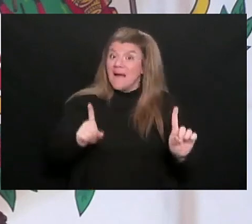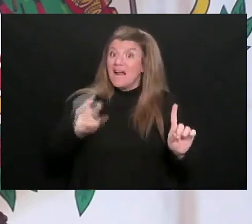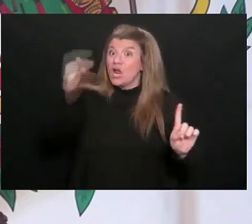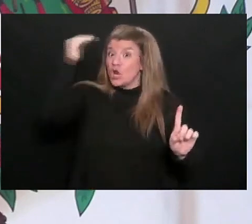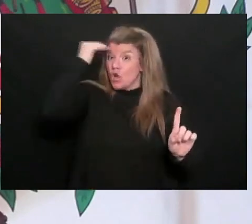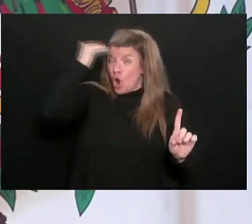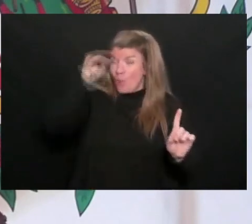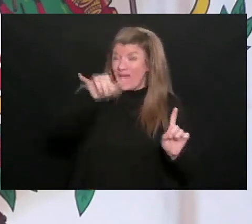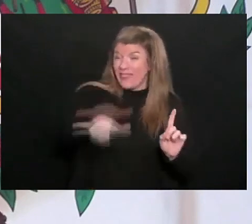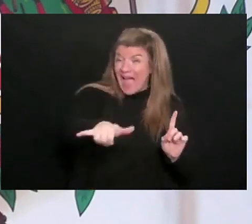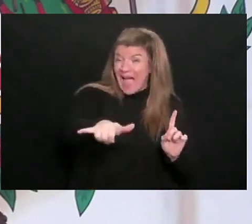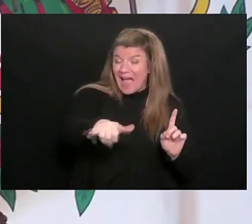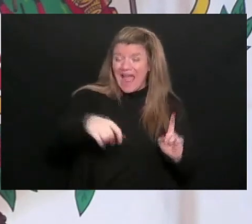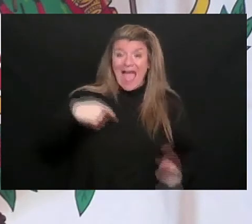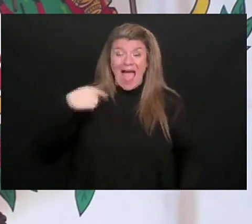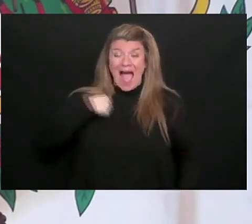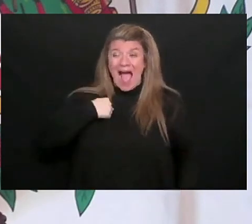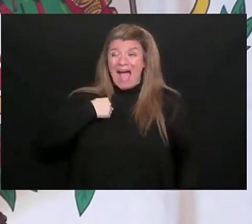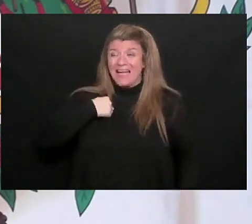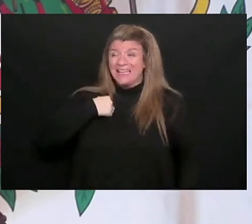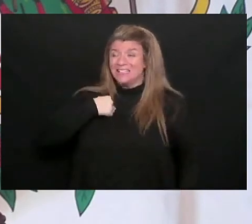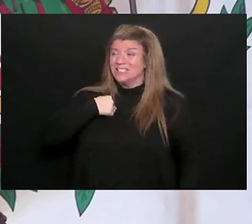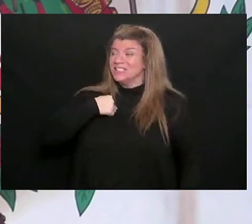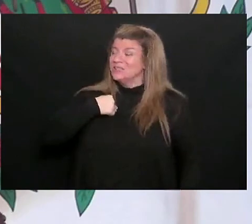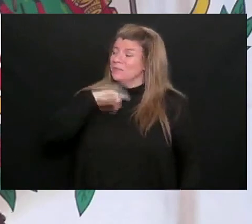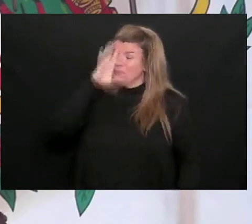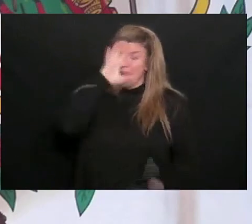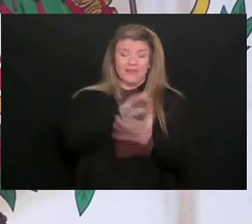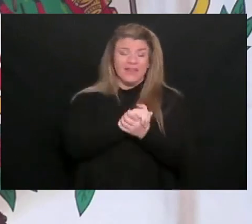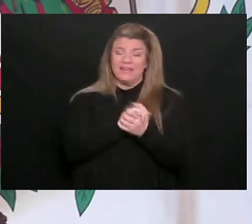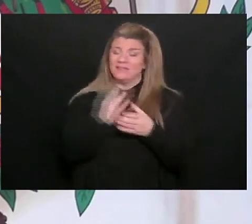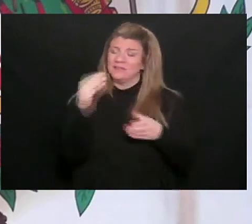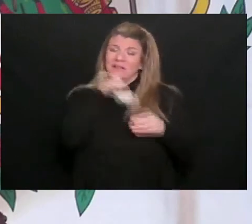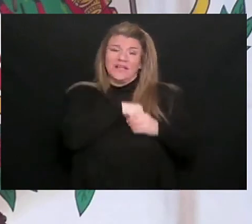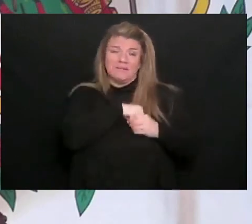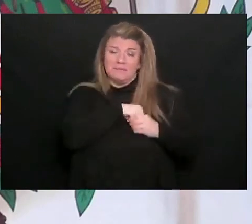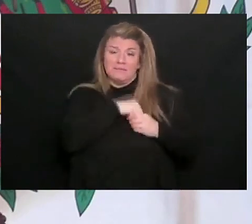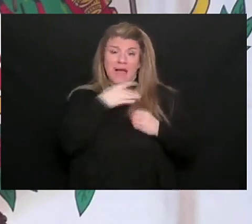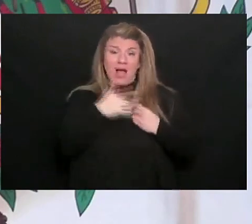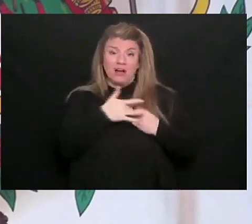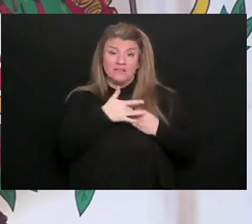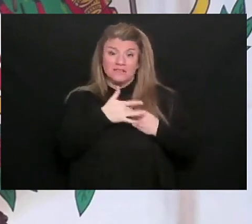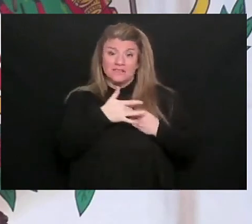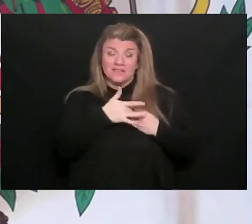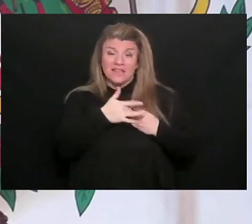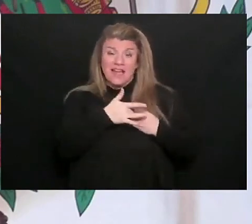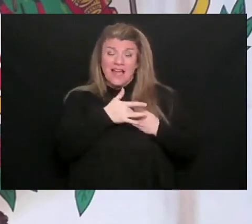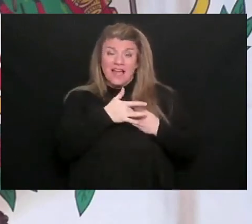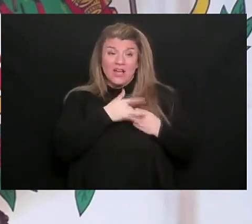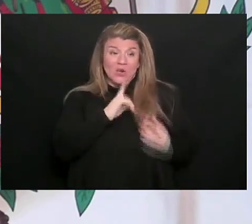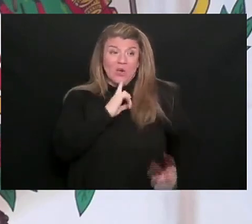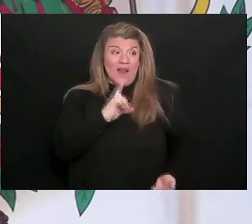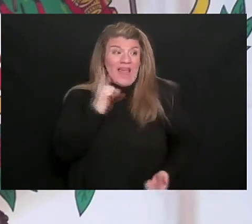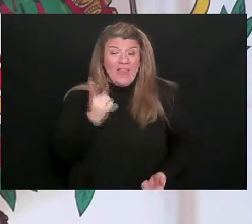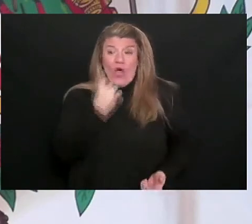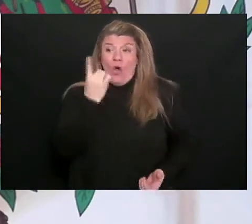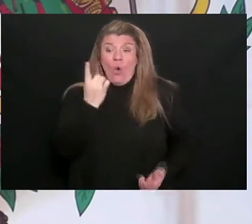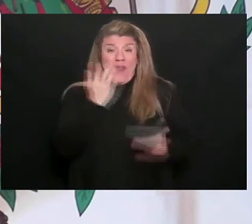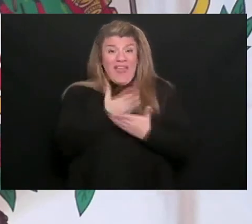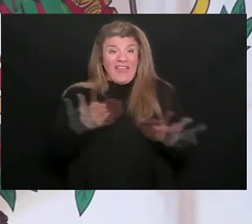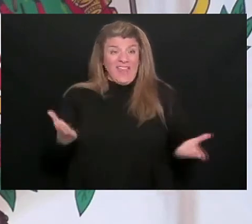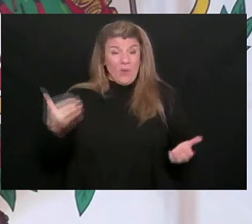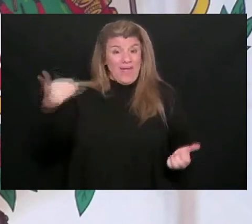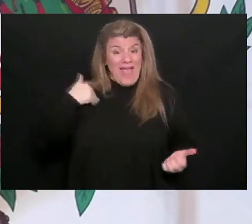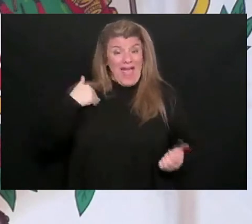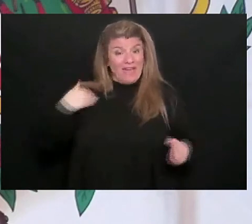I absolutely believe in all my heart that the only thing we have to combat this thing